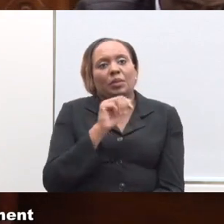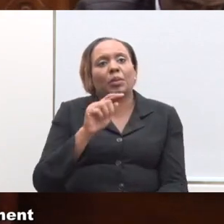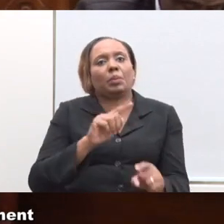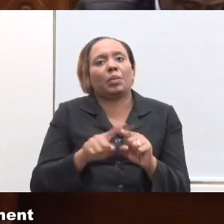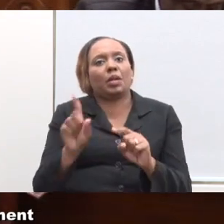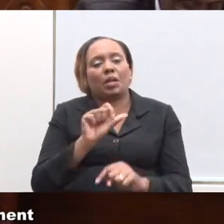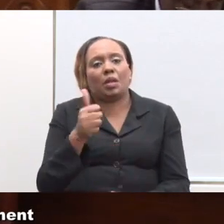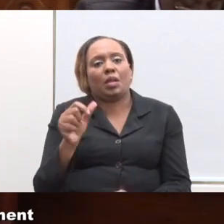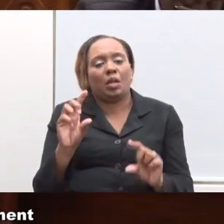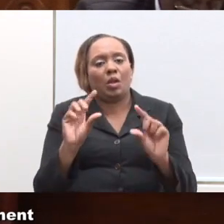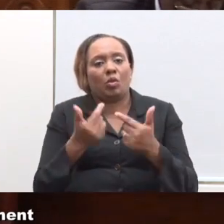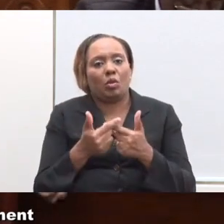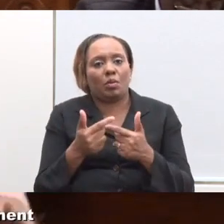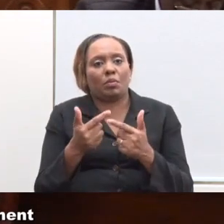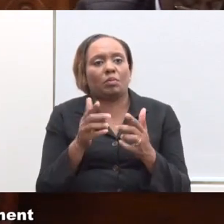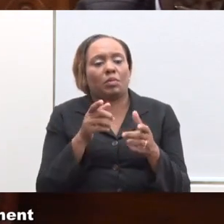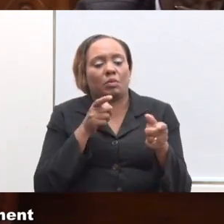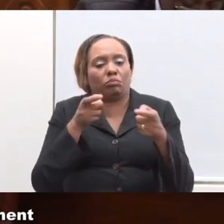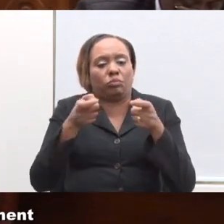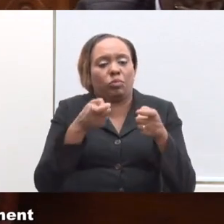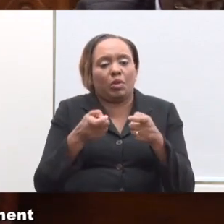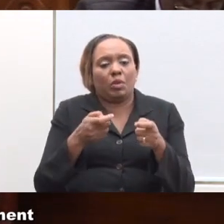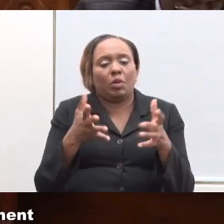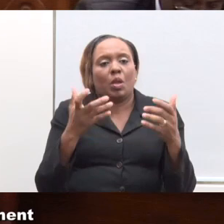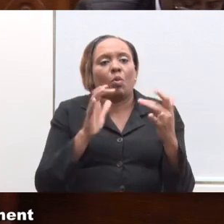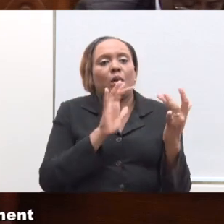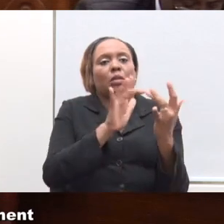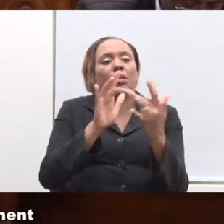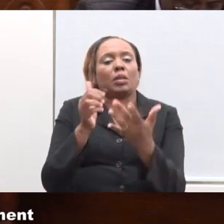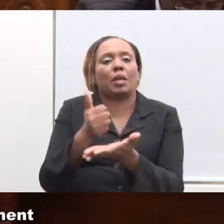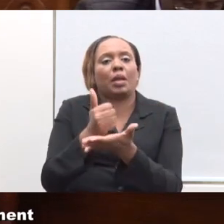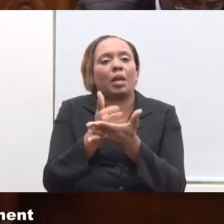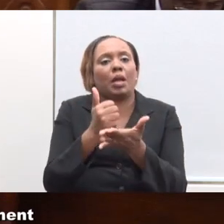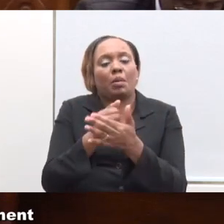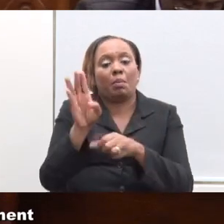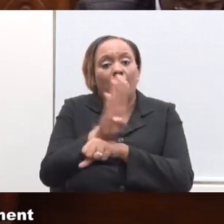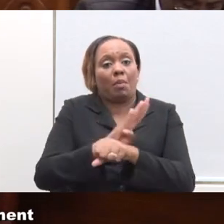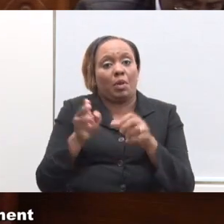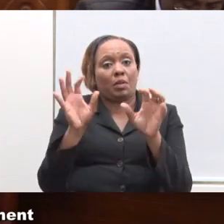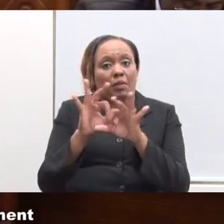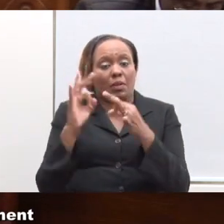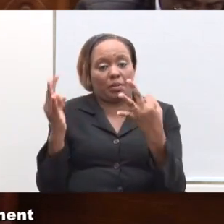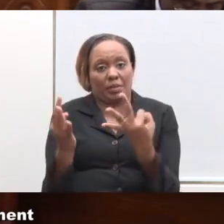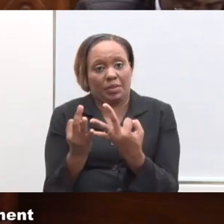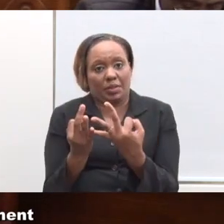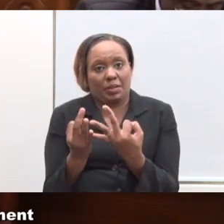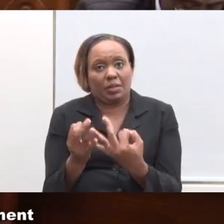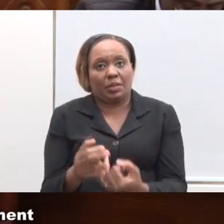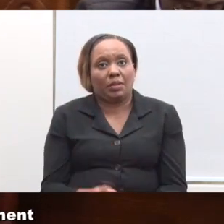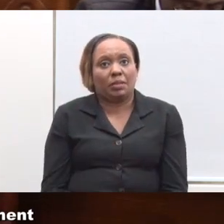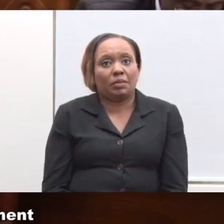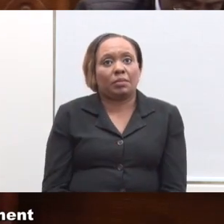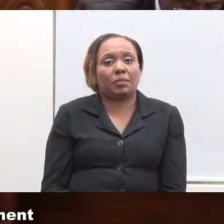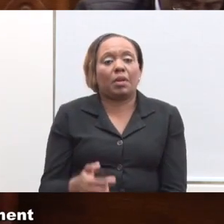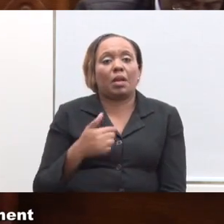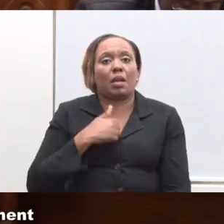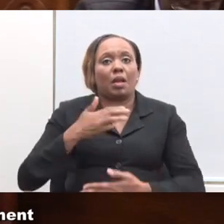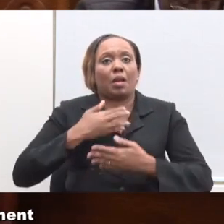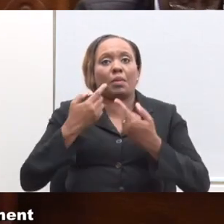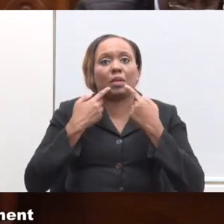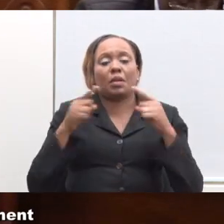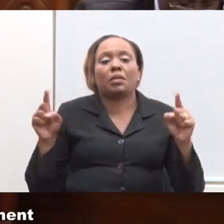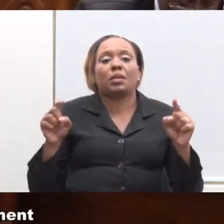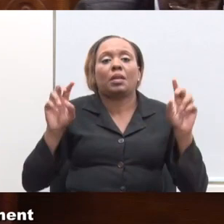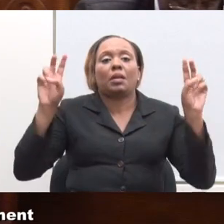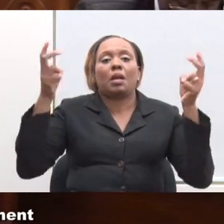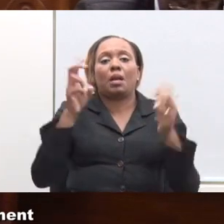sure that we can reach as many Barbadian families as possible. Against that background, I'm happy to announce that the Massey